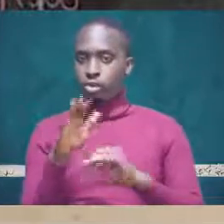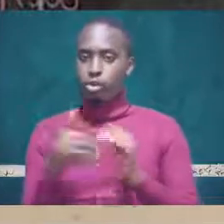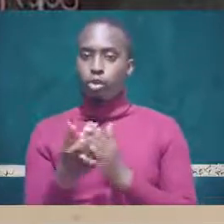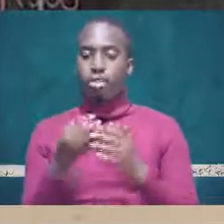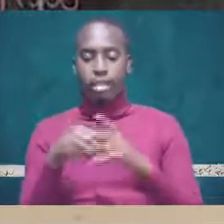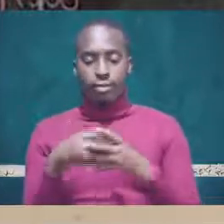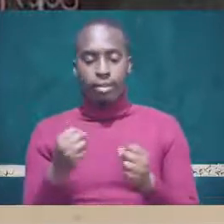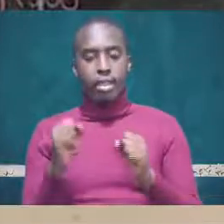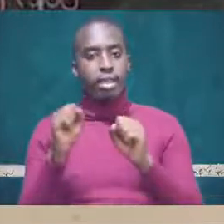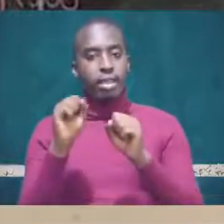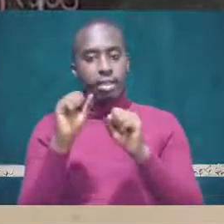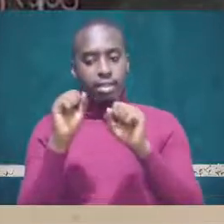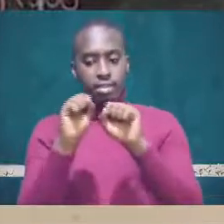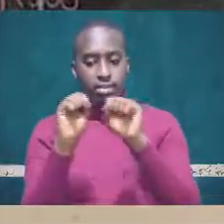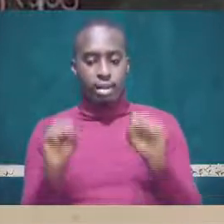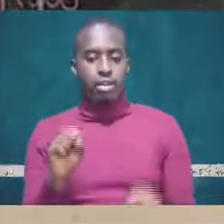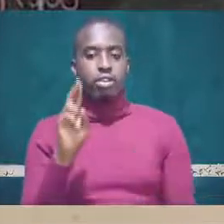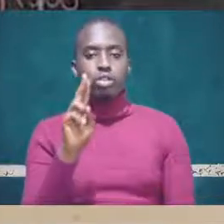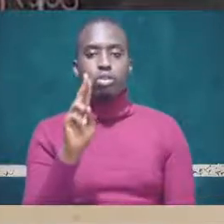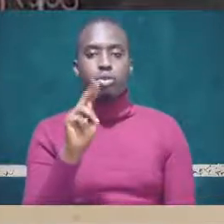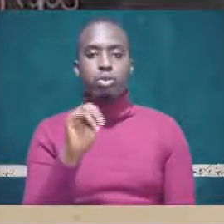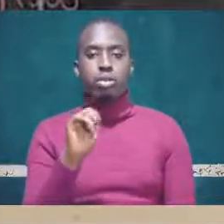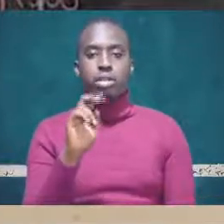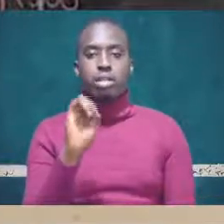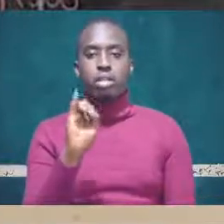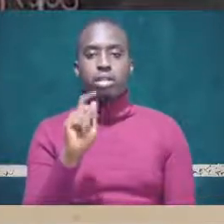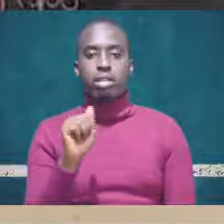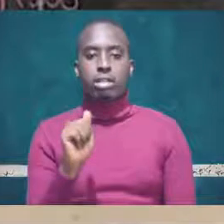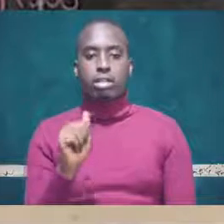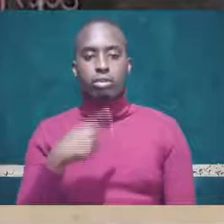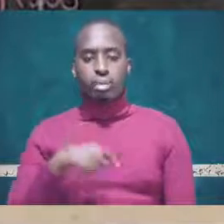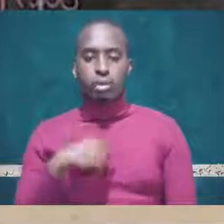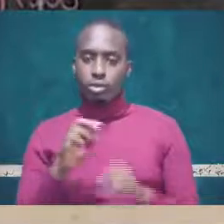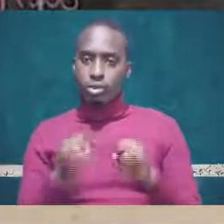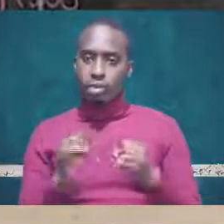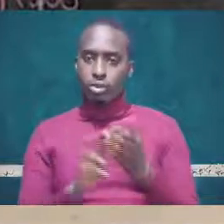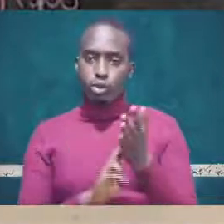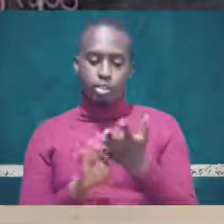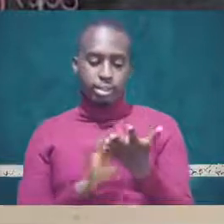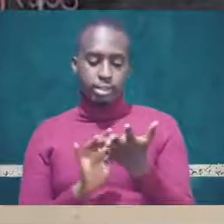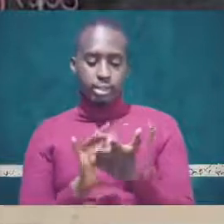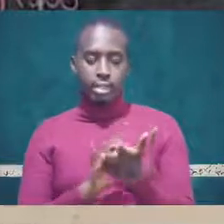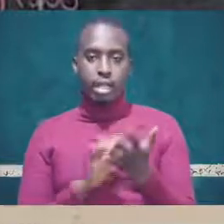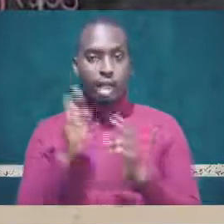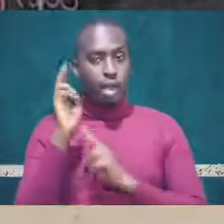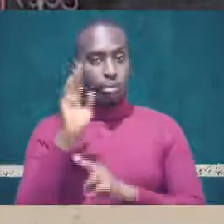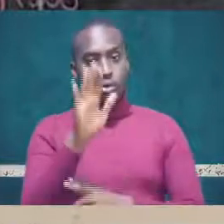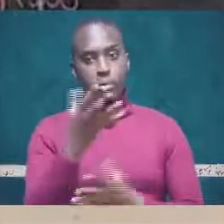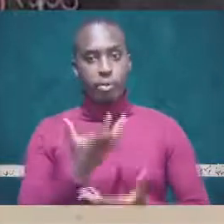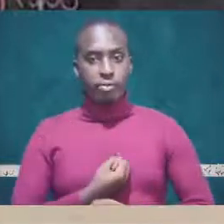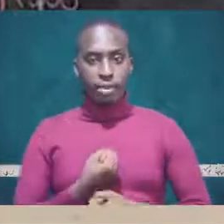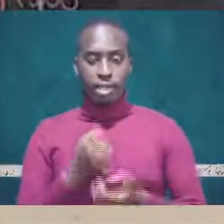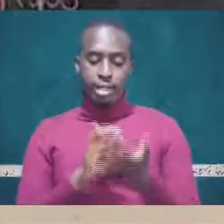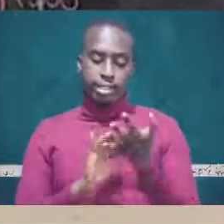the standard unit. Okay? Then, let's just try to multiply that. I hope you are getting